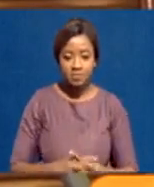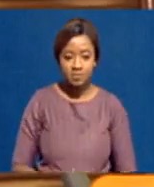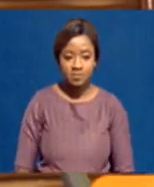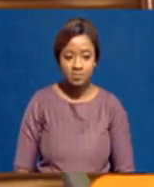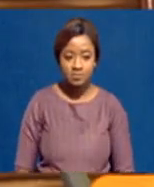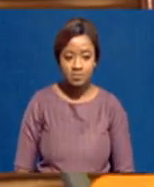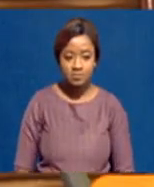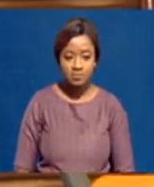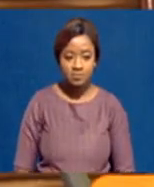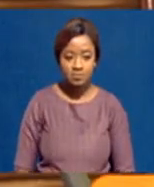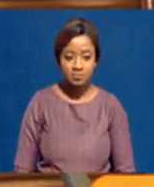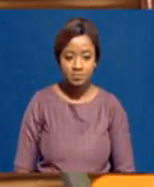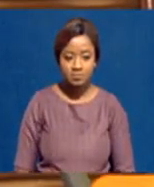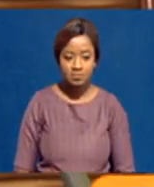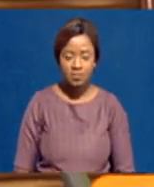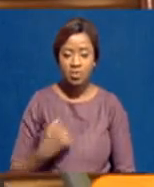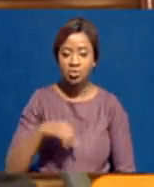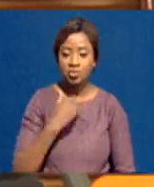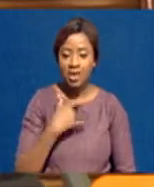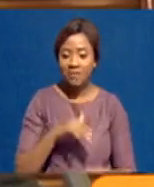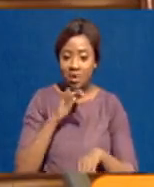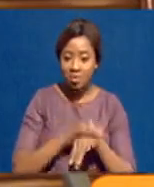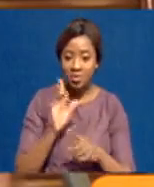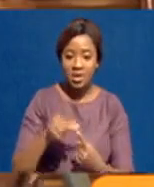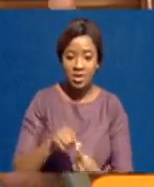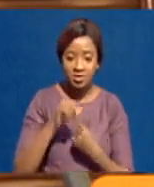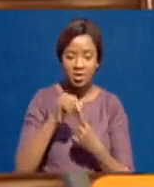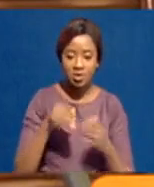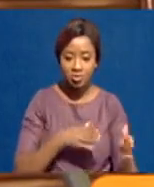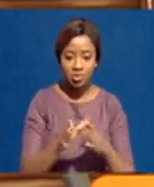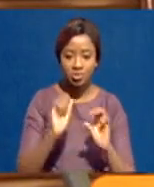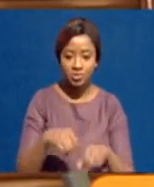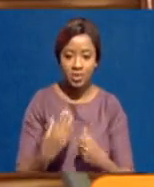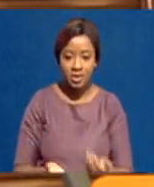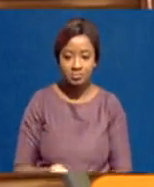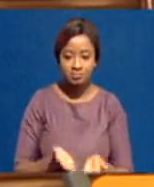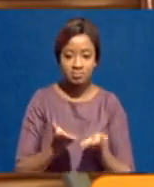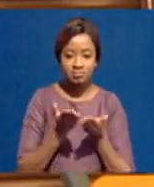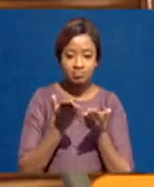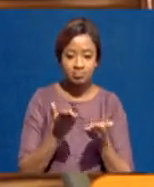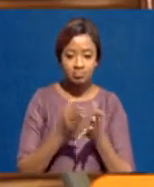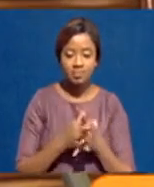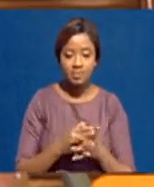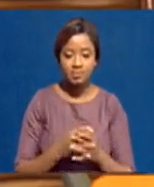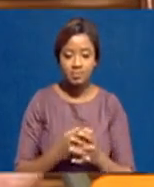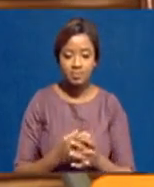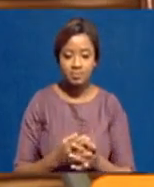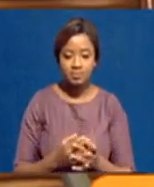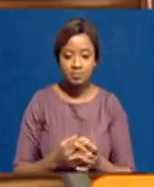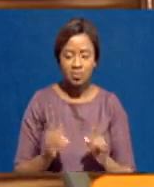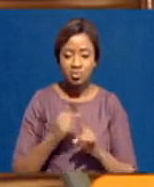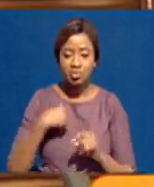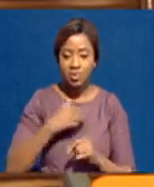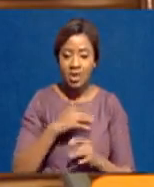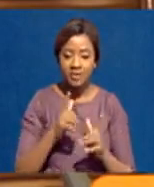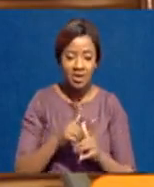group. So we have a unique opportunity to build upon the complementary portfolio. But we've got a huge